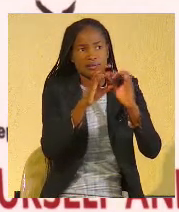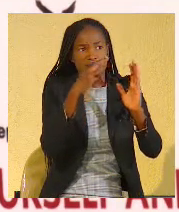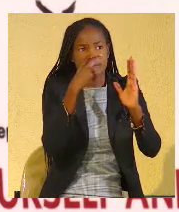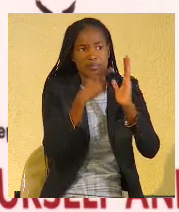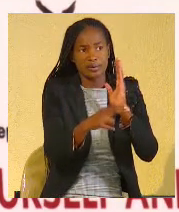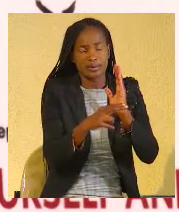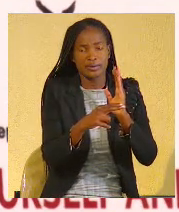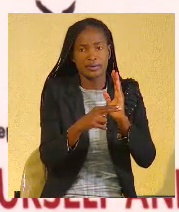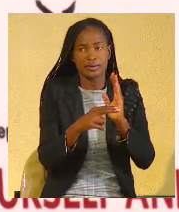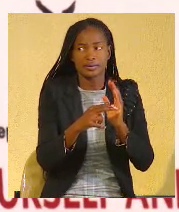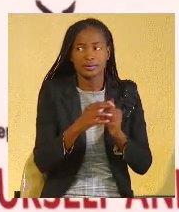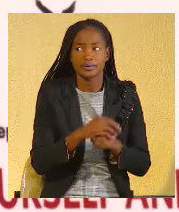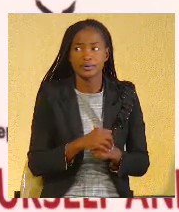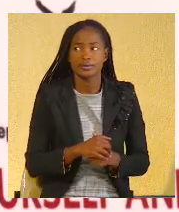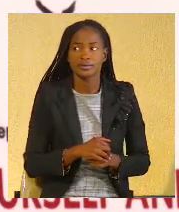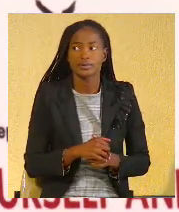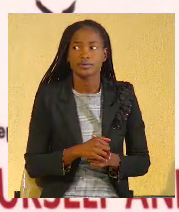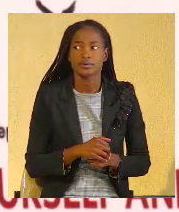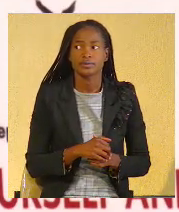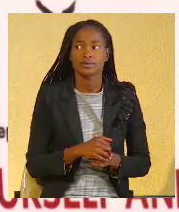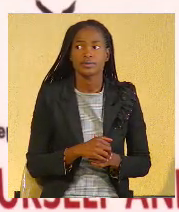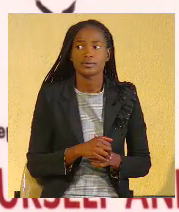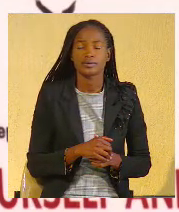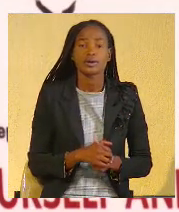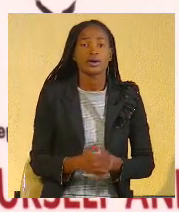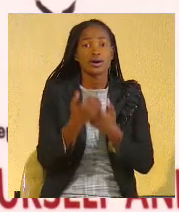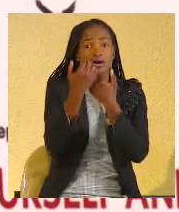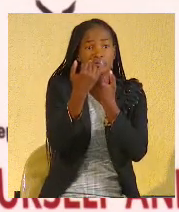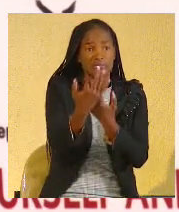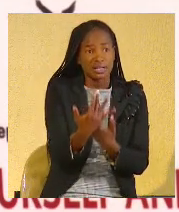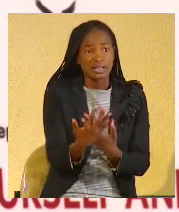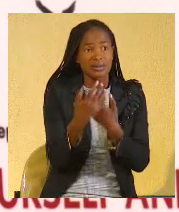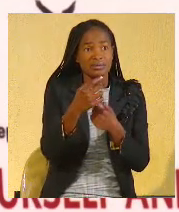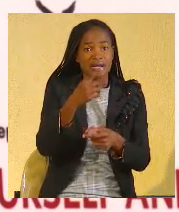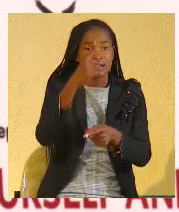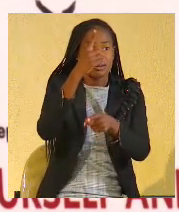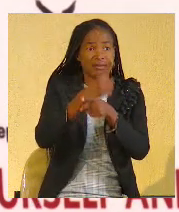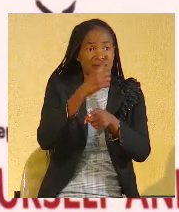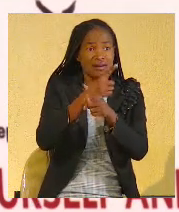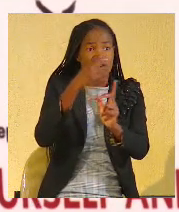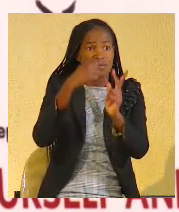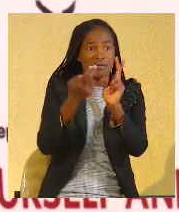awaiting the approval of the Attorney General.